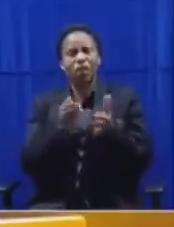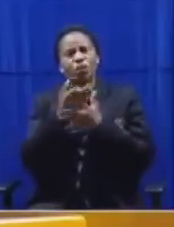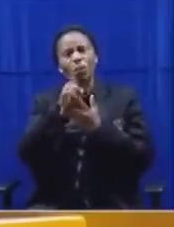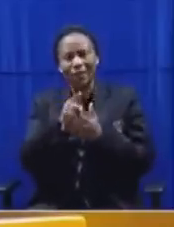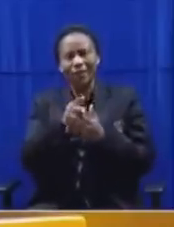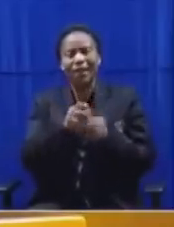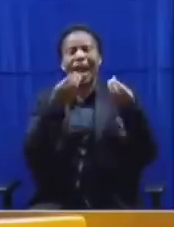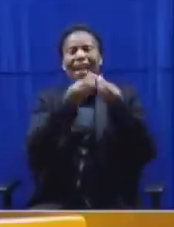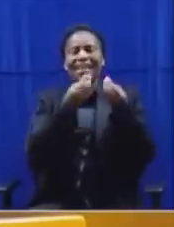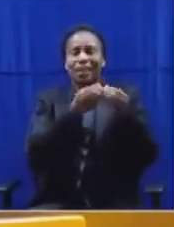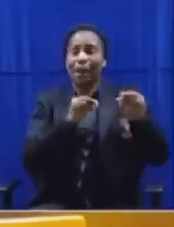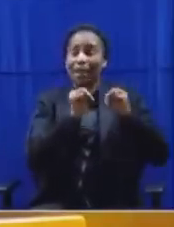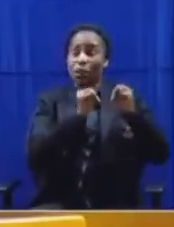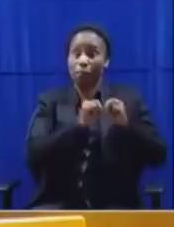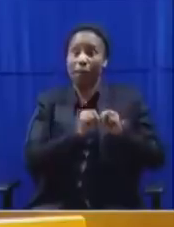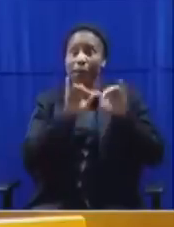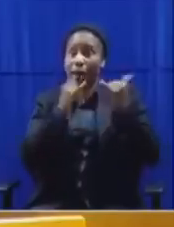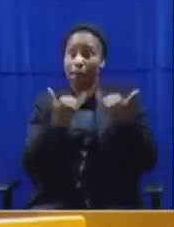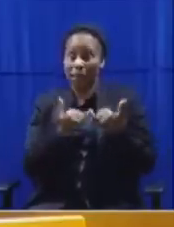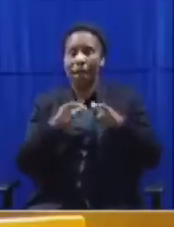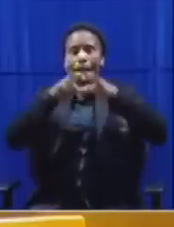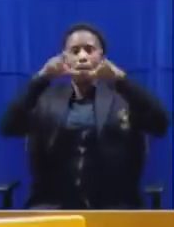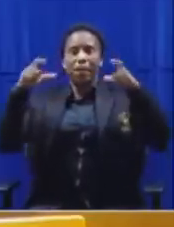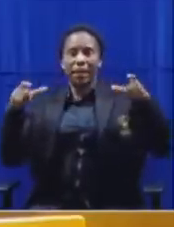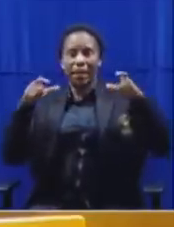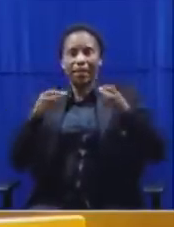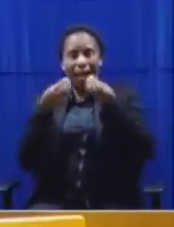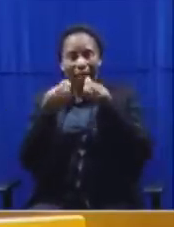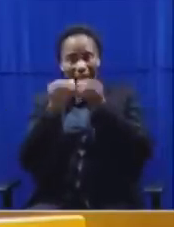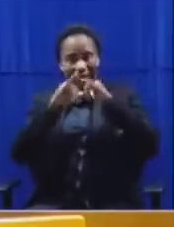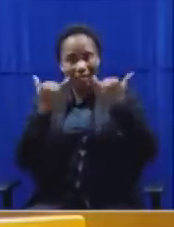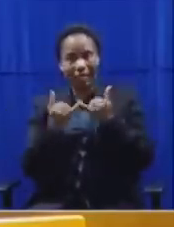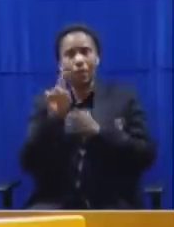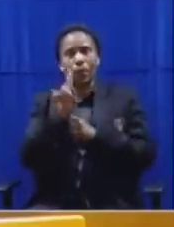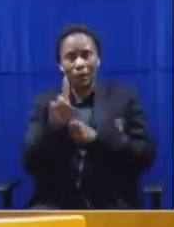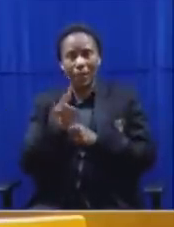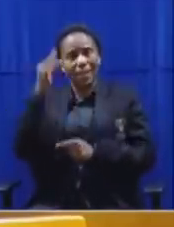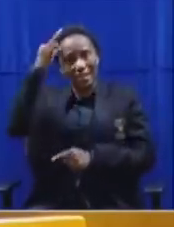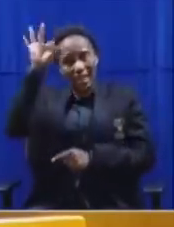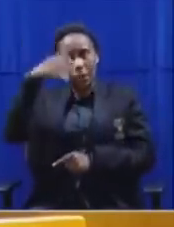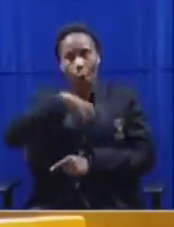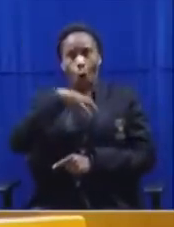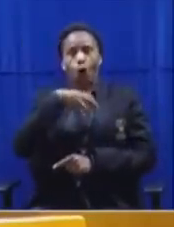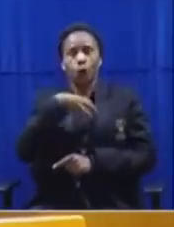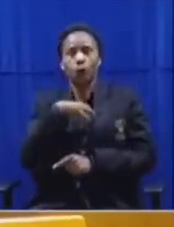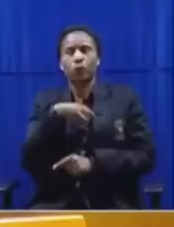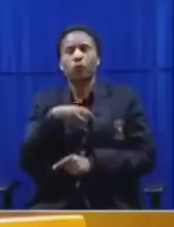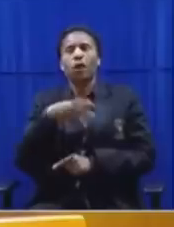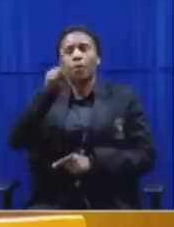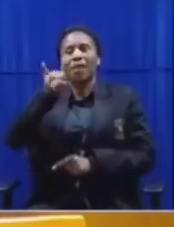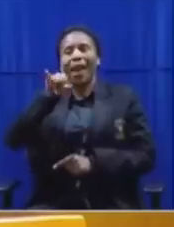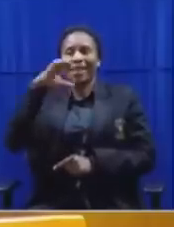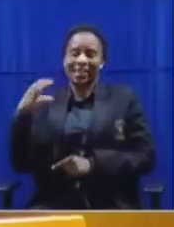companies. The biggest asset management company is a state-owned public investments corporation, the PIC.